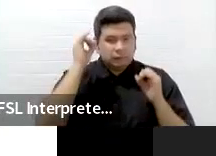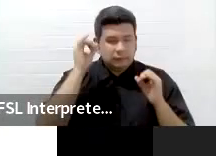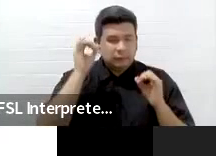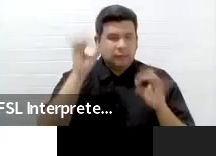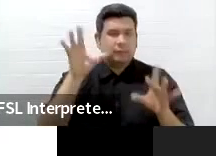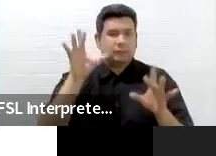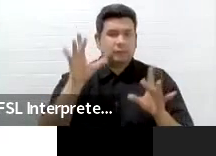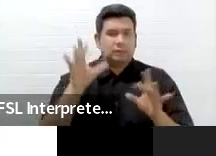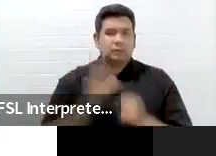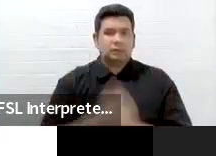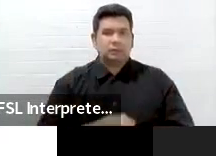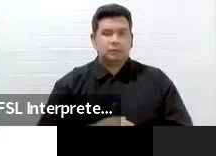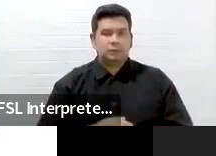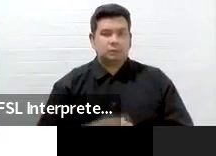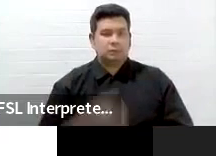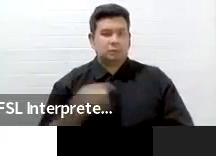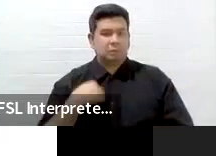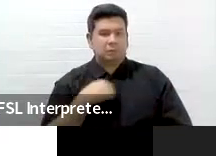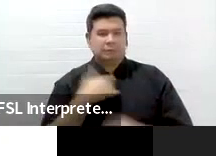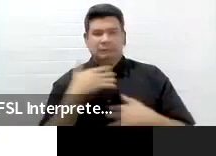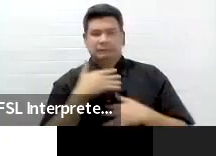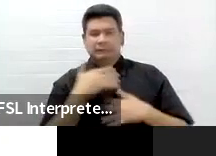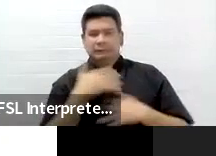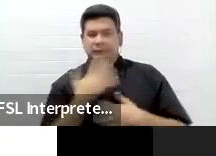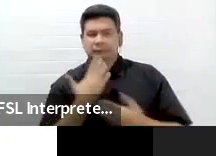either xenophobia or